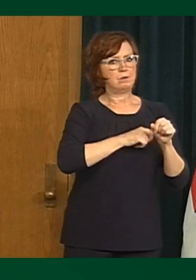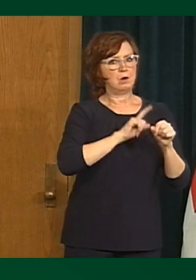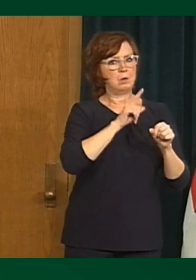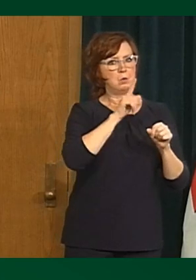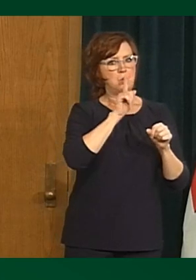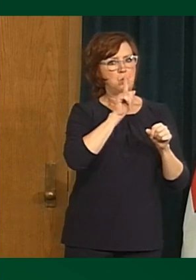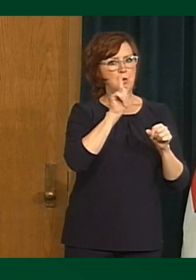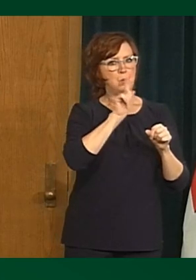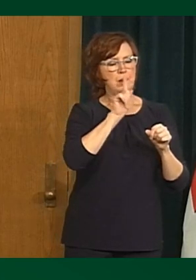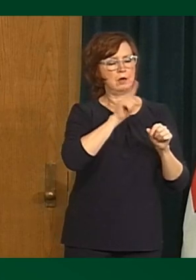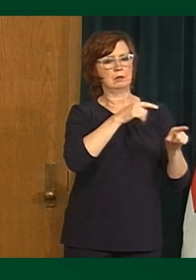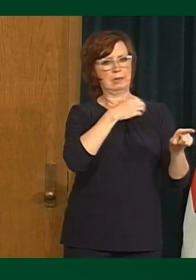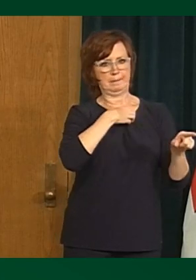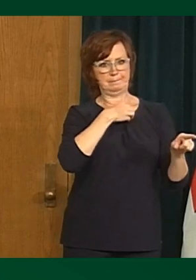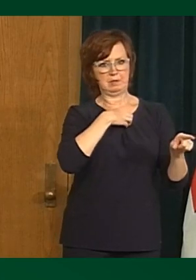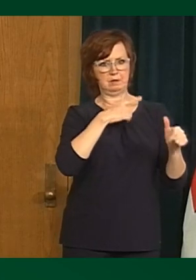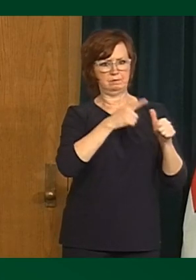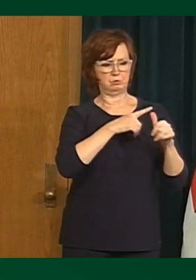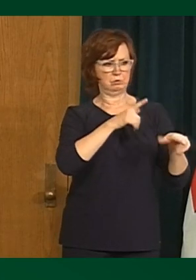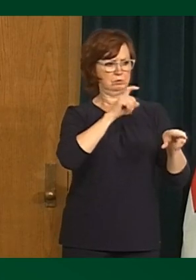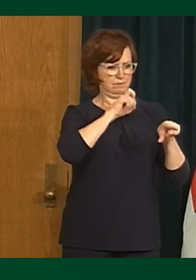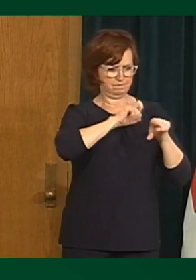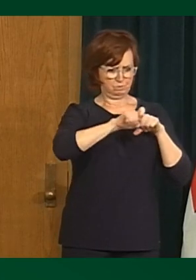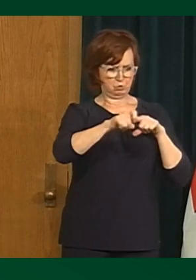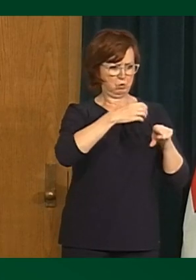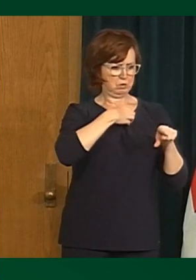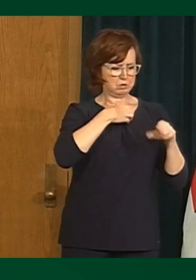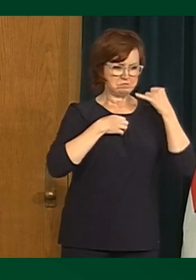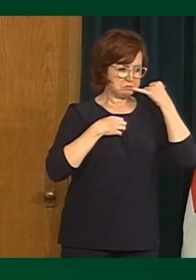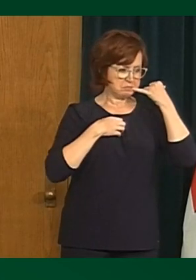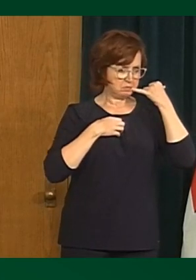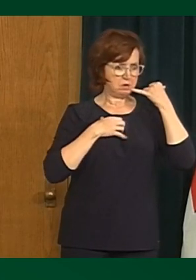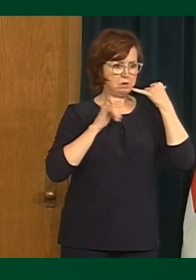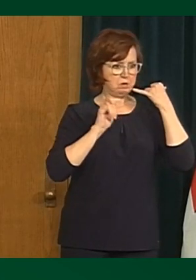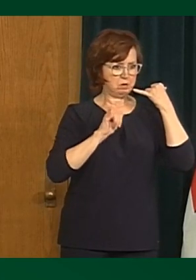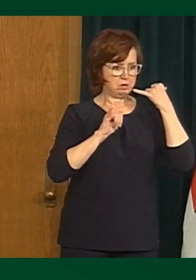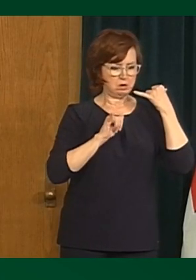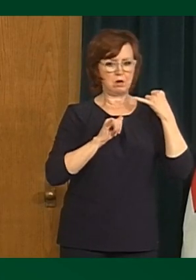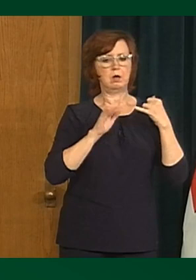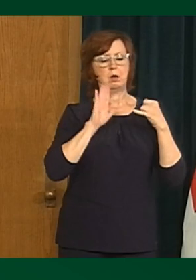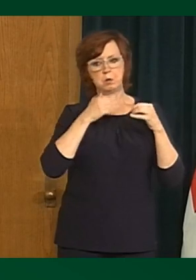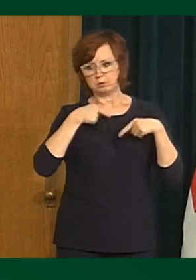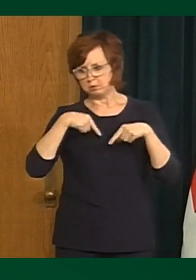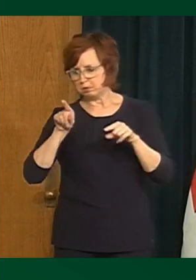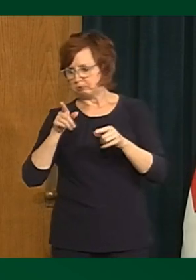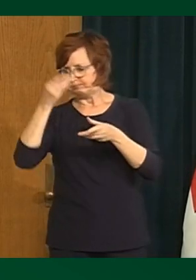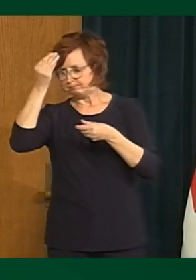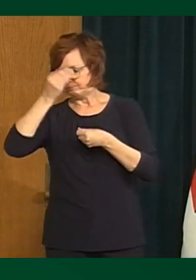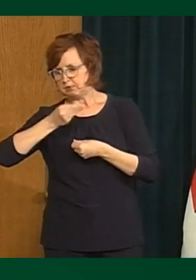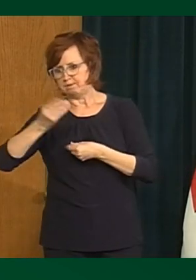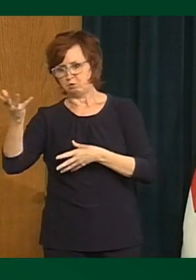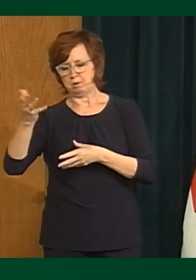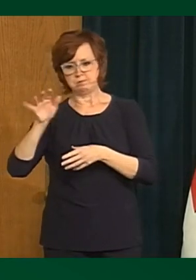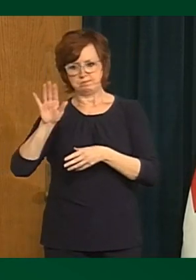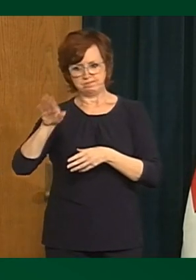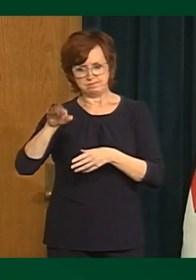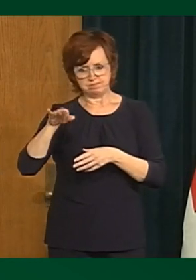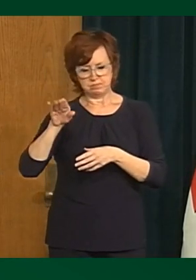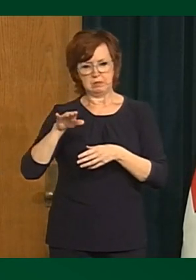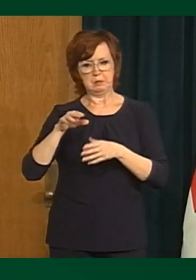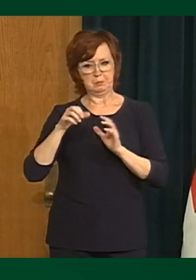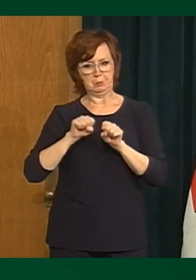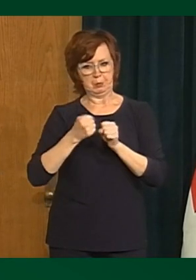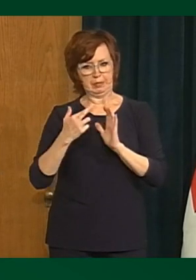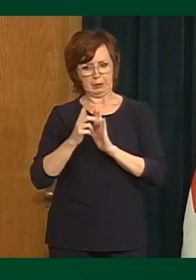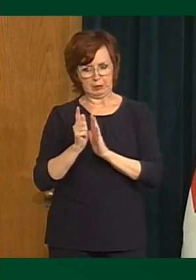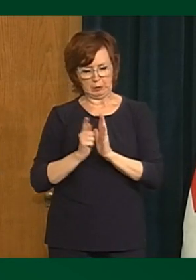that there is a public health order in place, and to communicate to the individuals involved that they're very clearly in violation if they